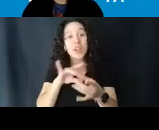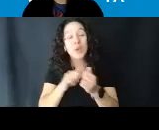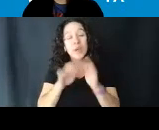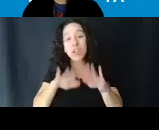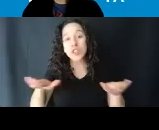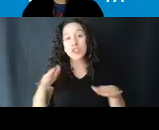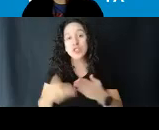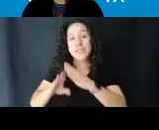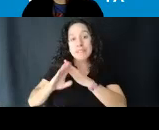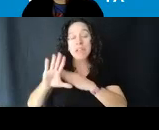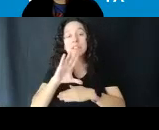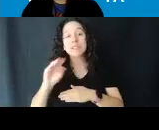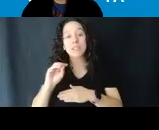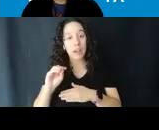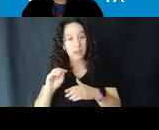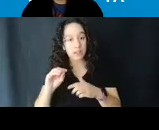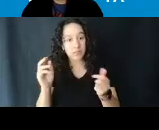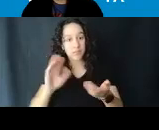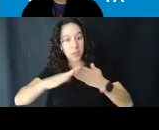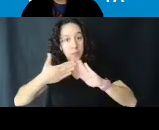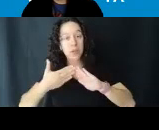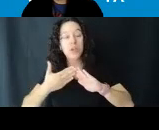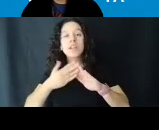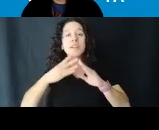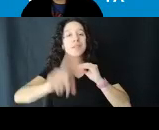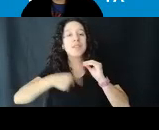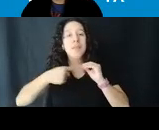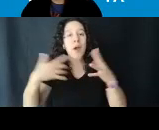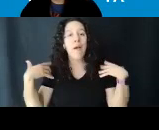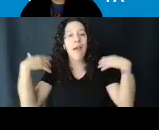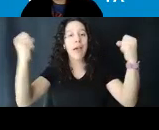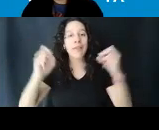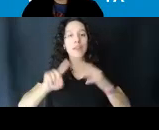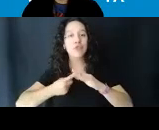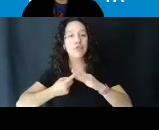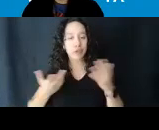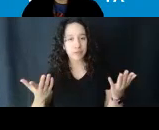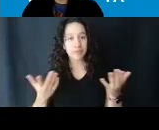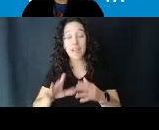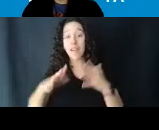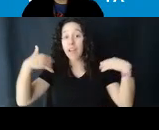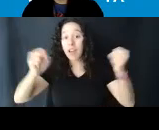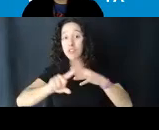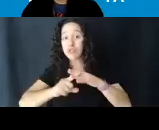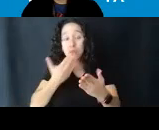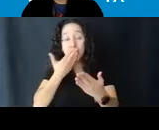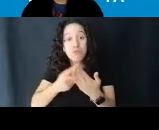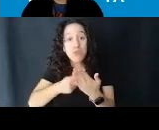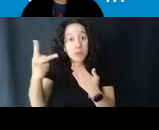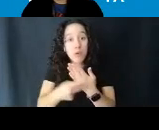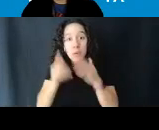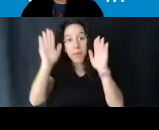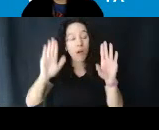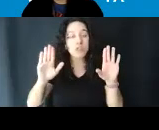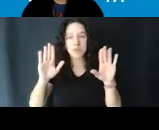California, really started around Healthy Start. Healthy Start was such a great program that has existed